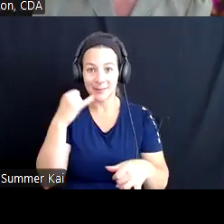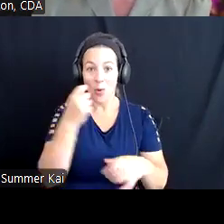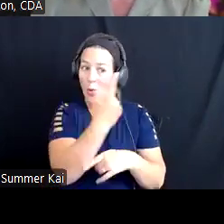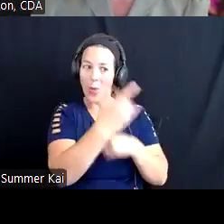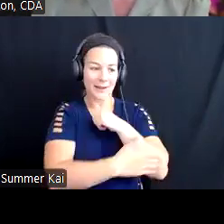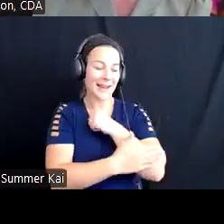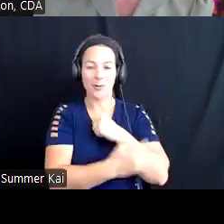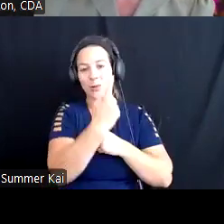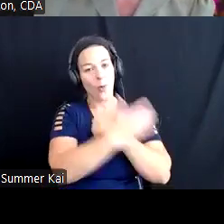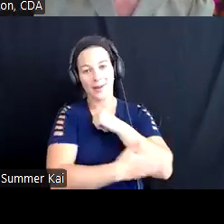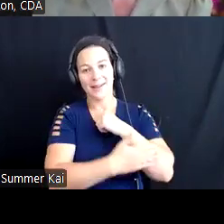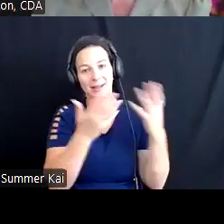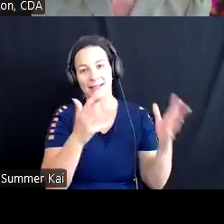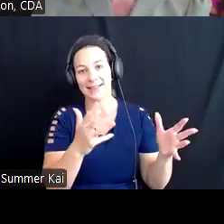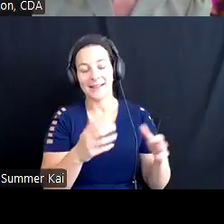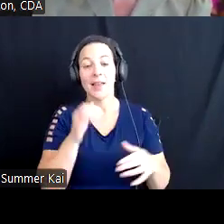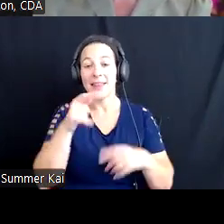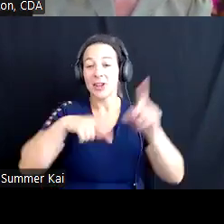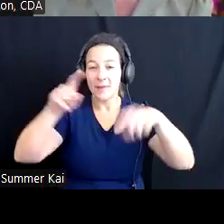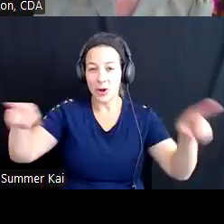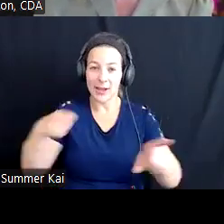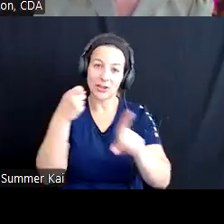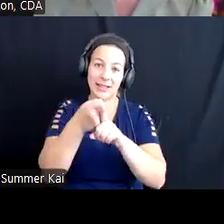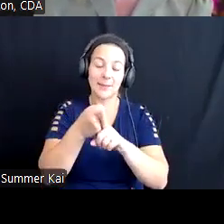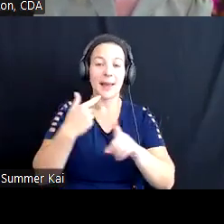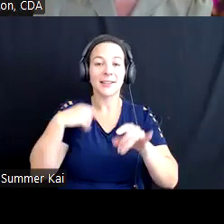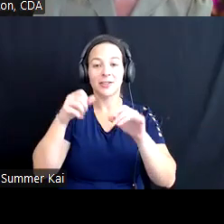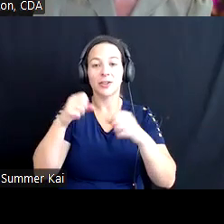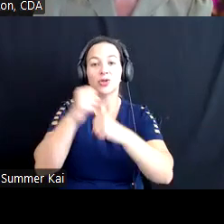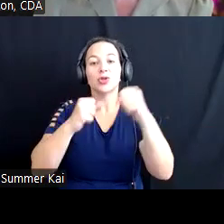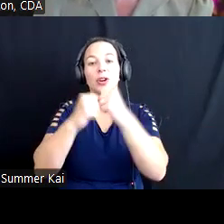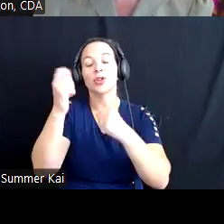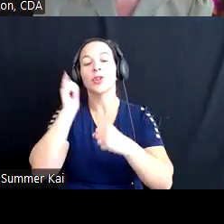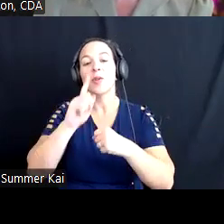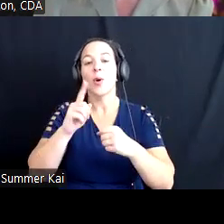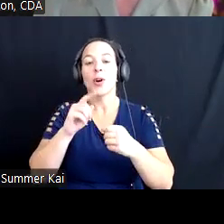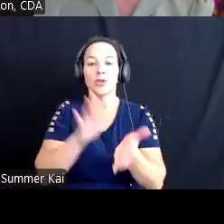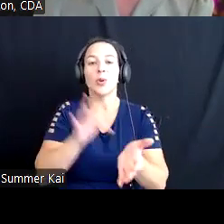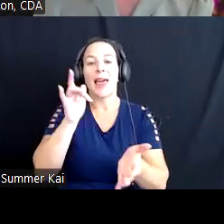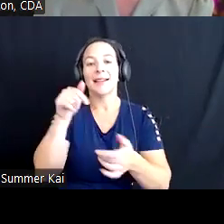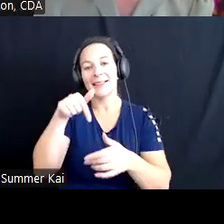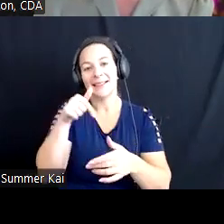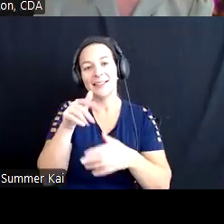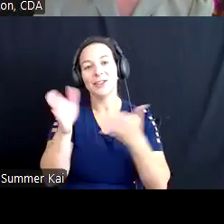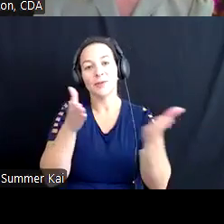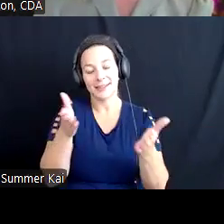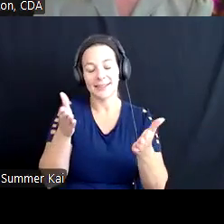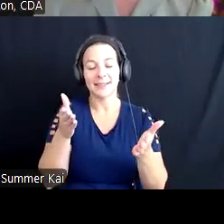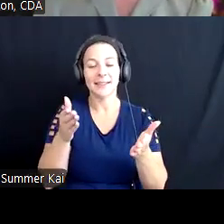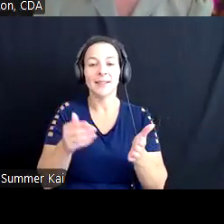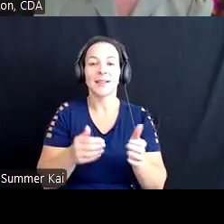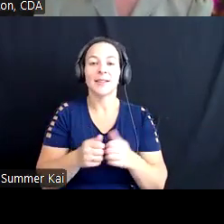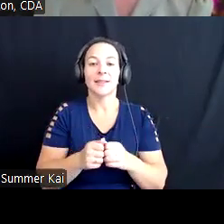county. This variation impacts the structure, administration, and utilization of these services. Within